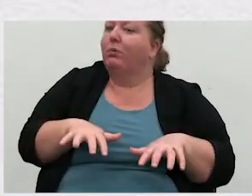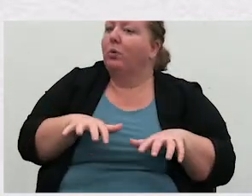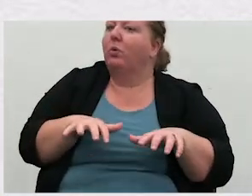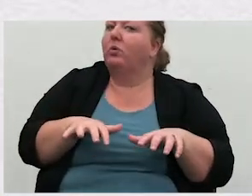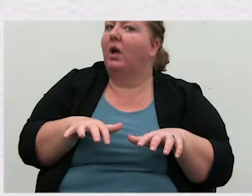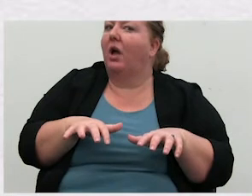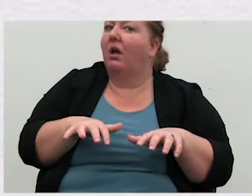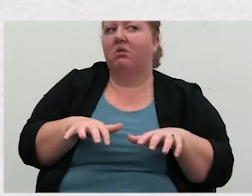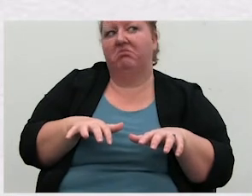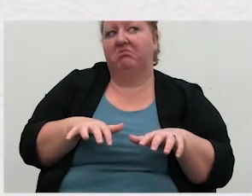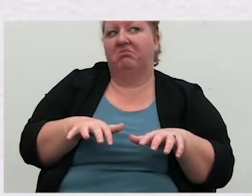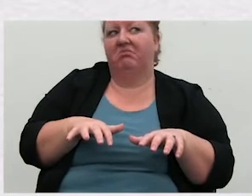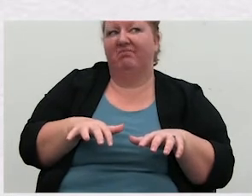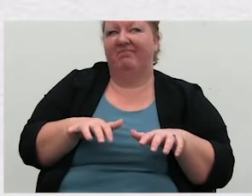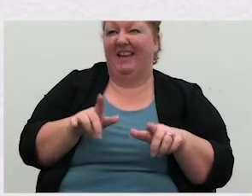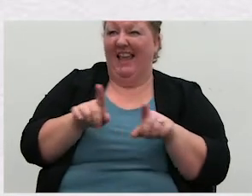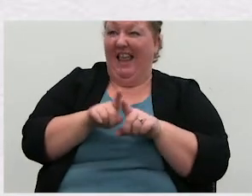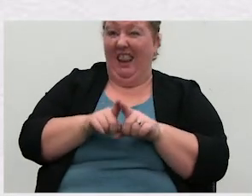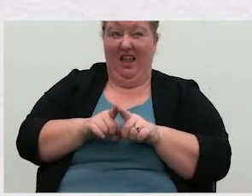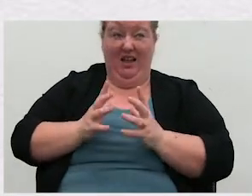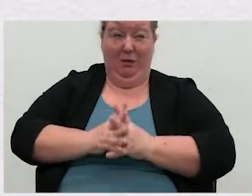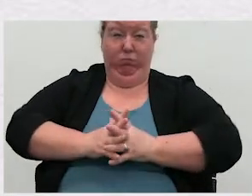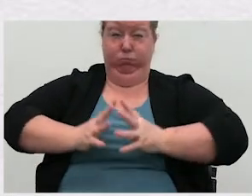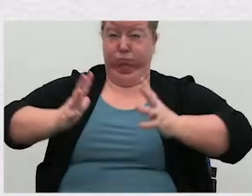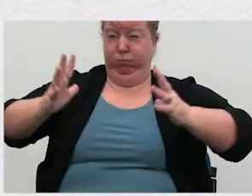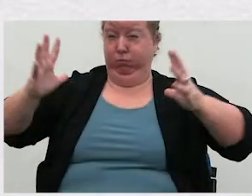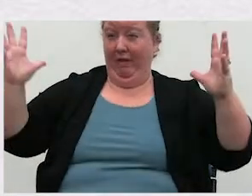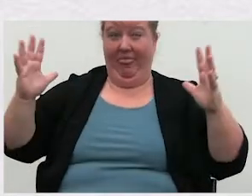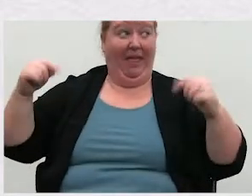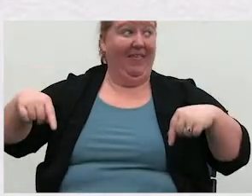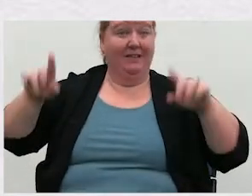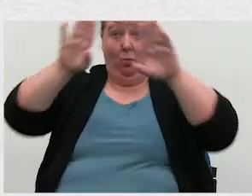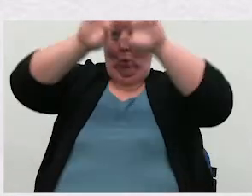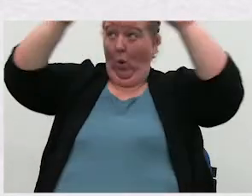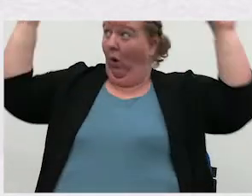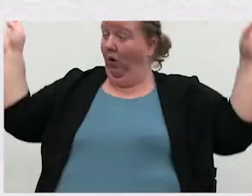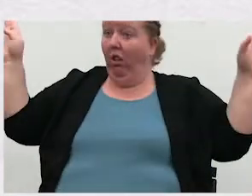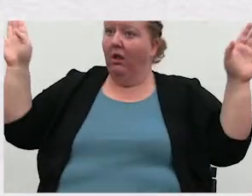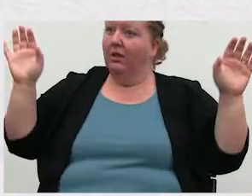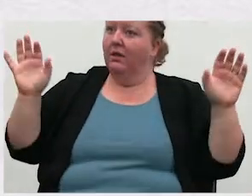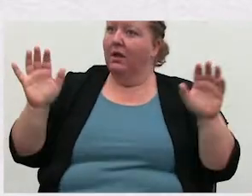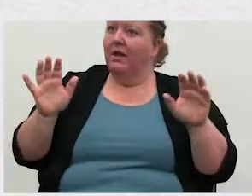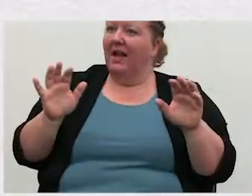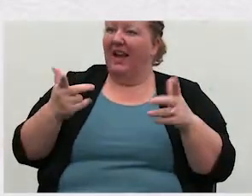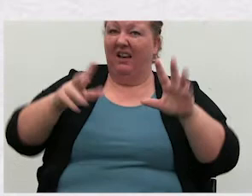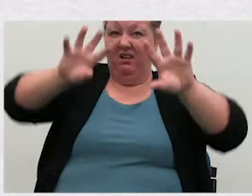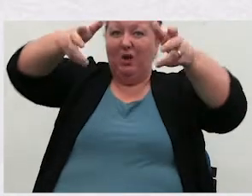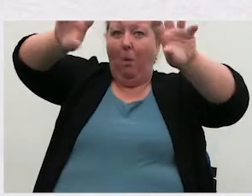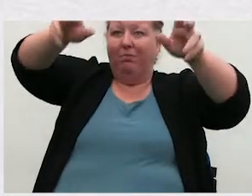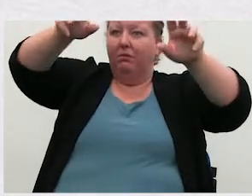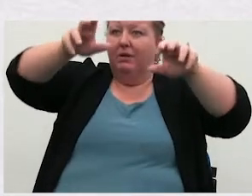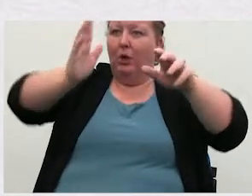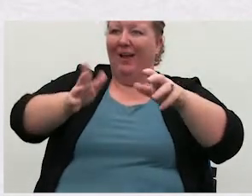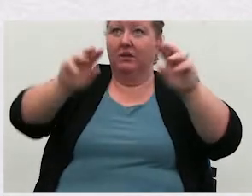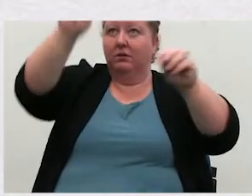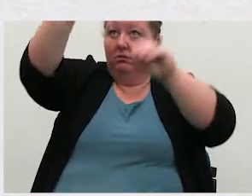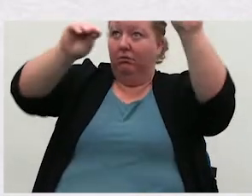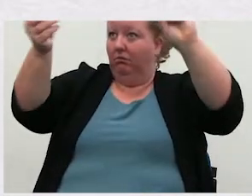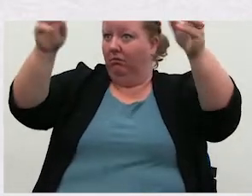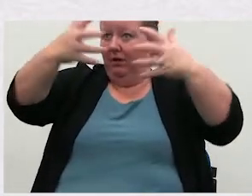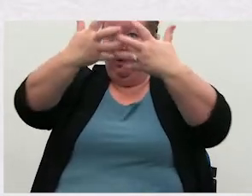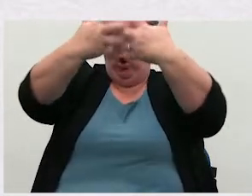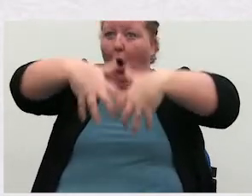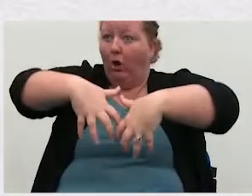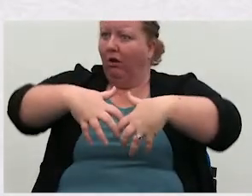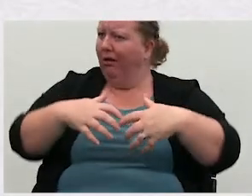was like the size of this wall and made of physical knobs that you had to turn and cogs going